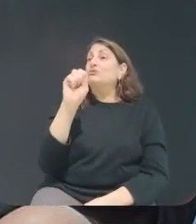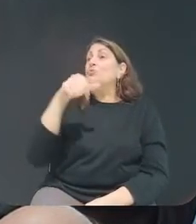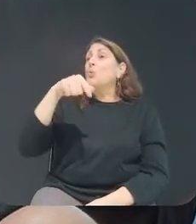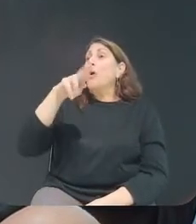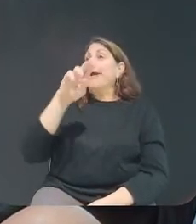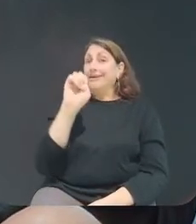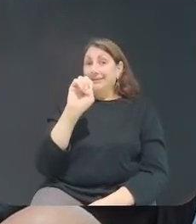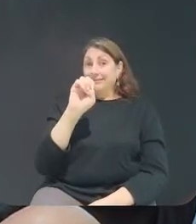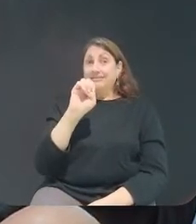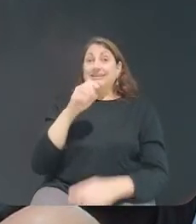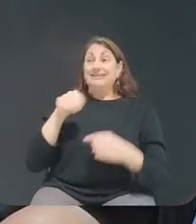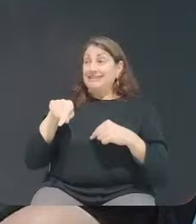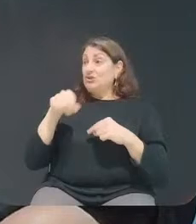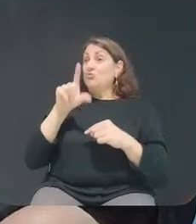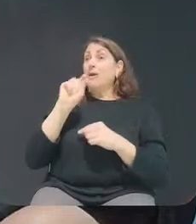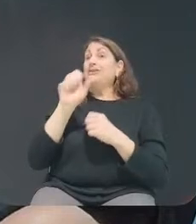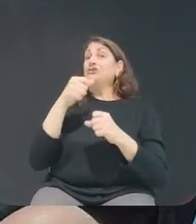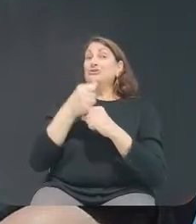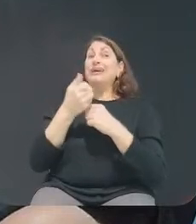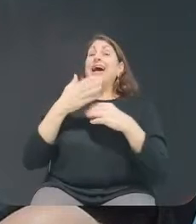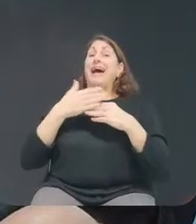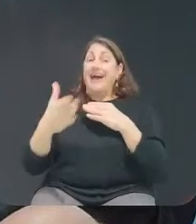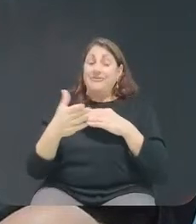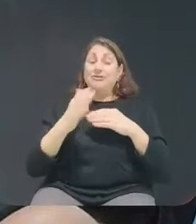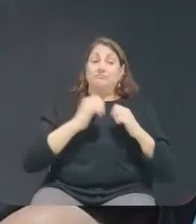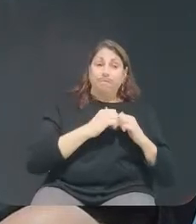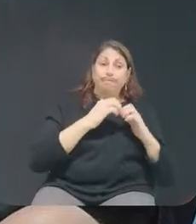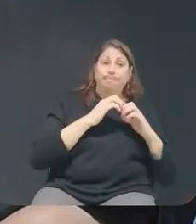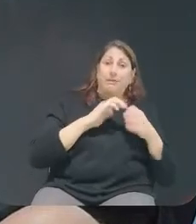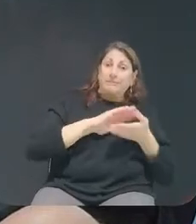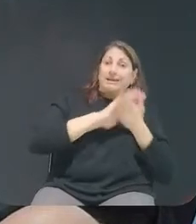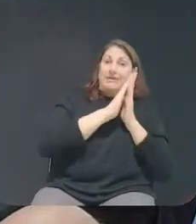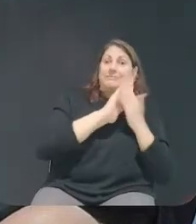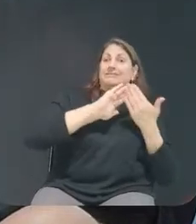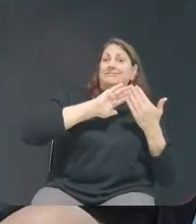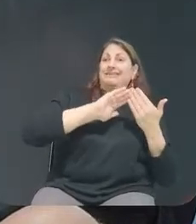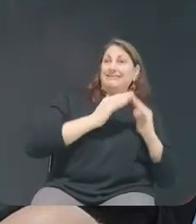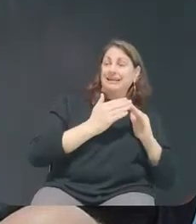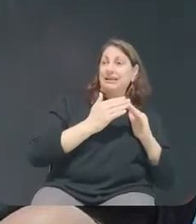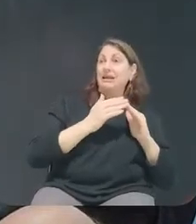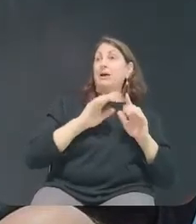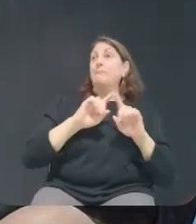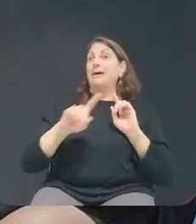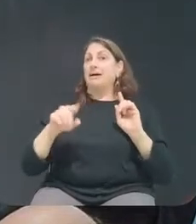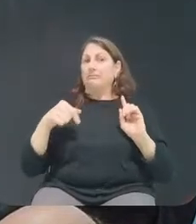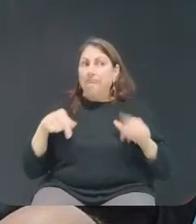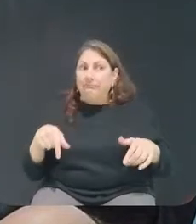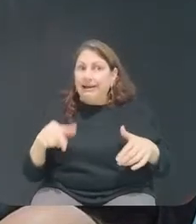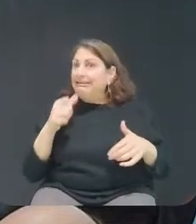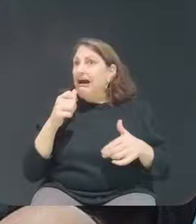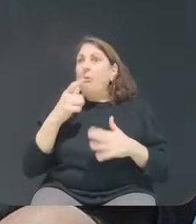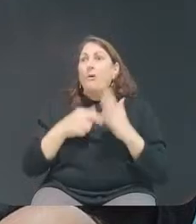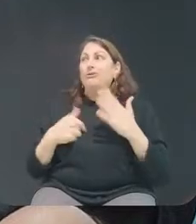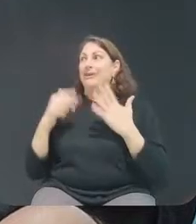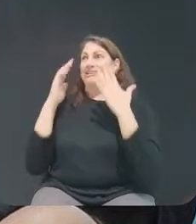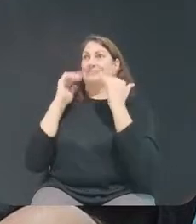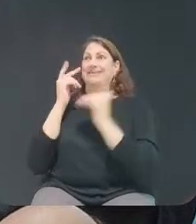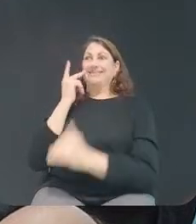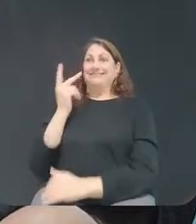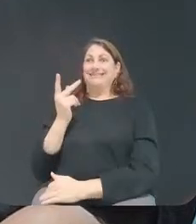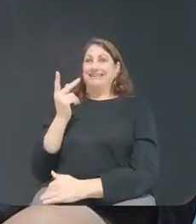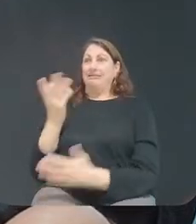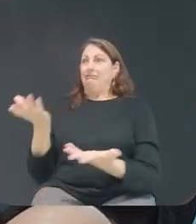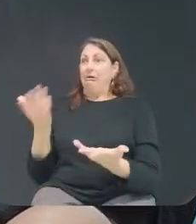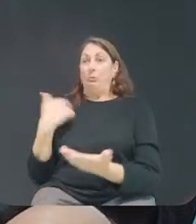incorporated, but rather than a street lined with buildings, which is what you might expect to see after 20 years of a booming city, we see